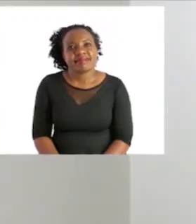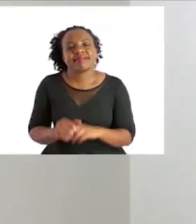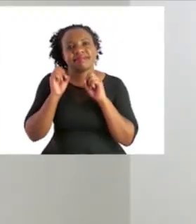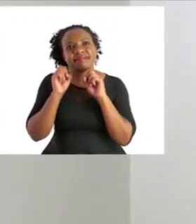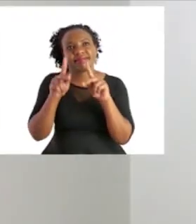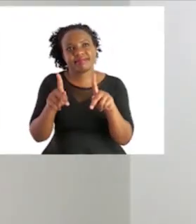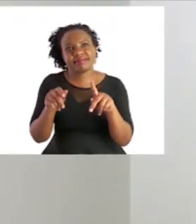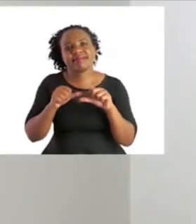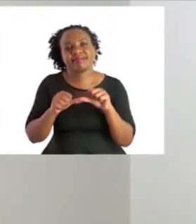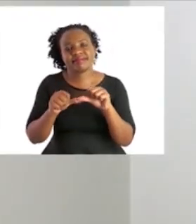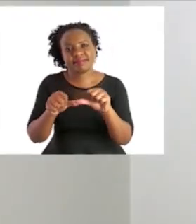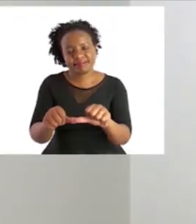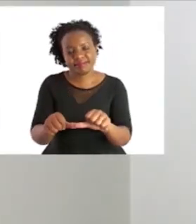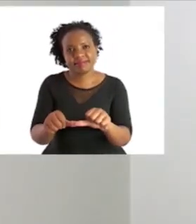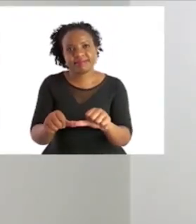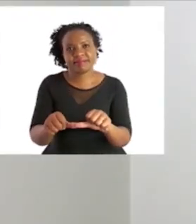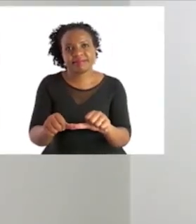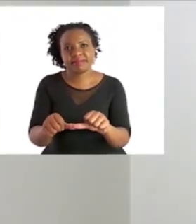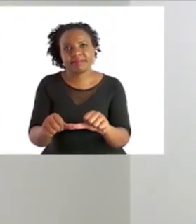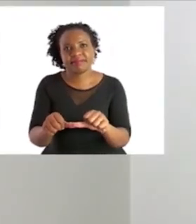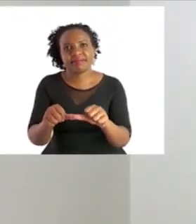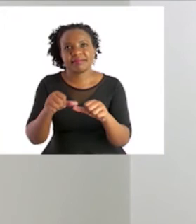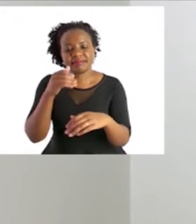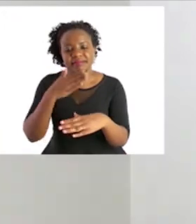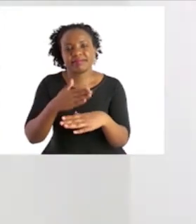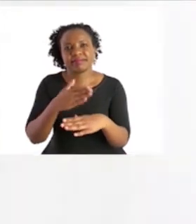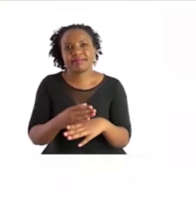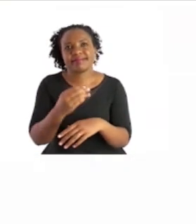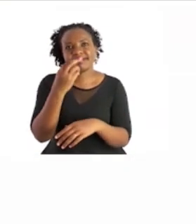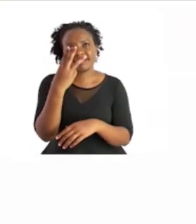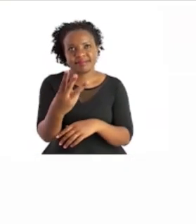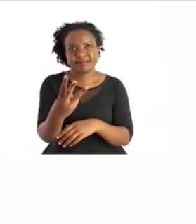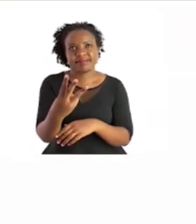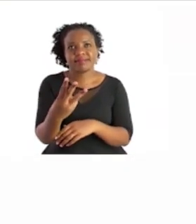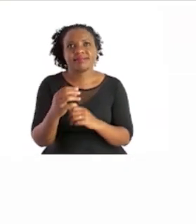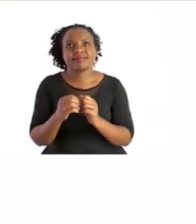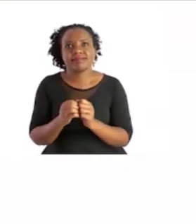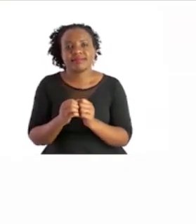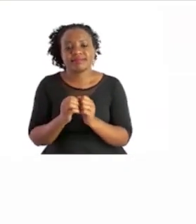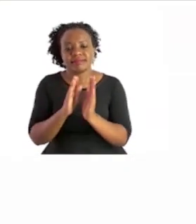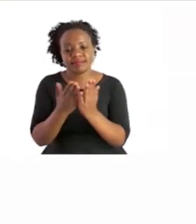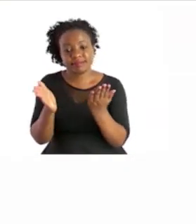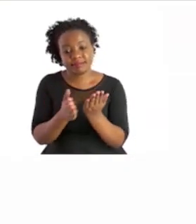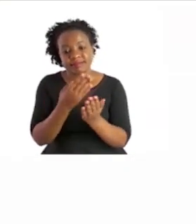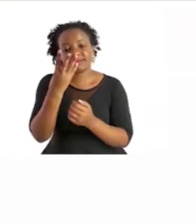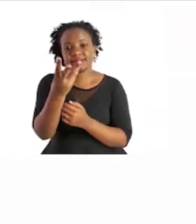Let us proceed to activity 3. This is on page 6.